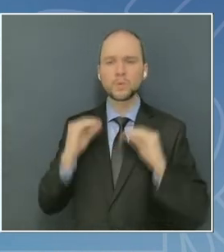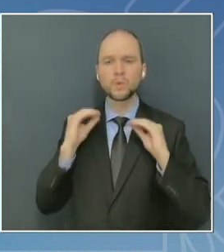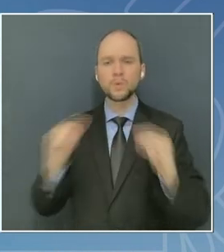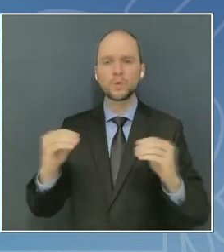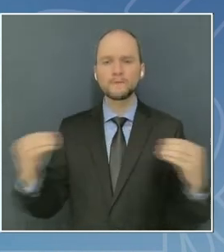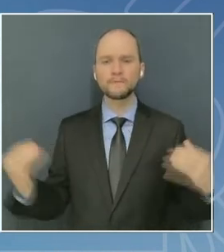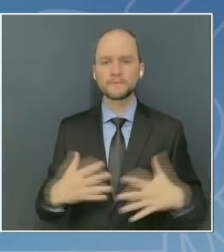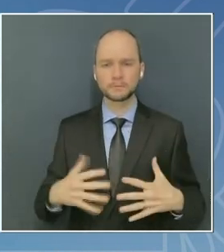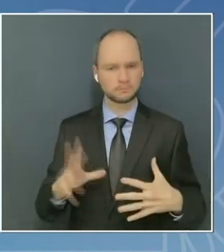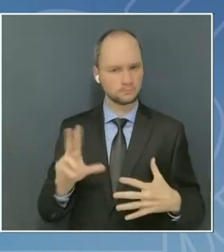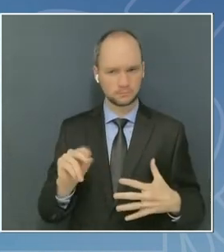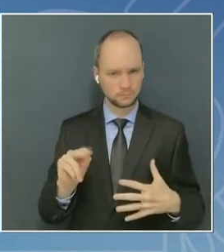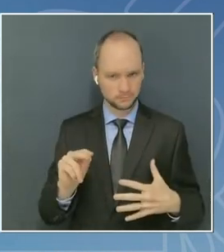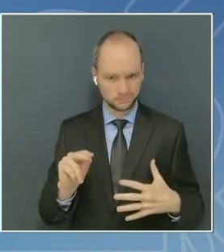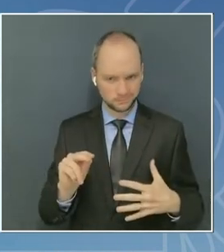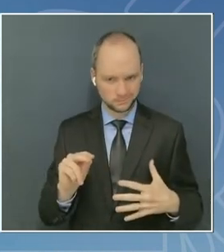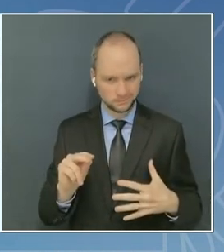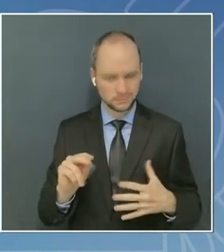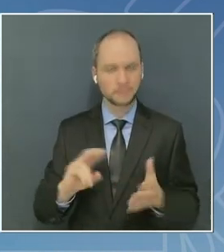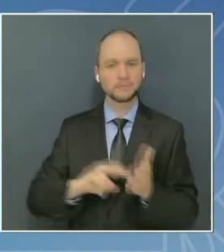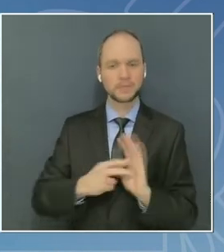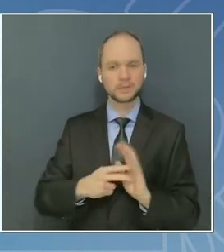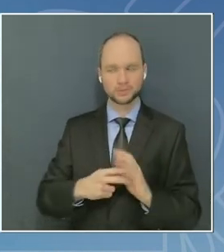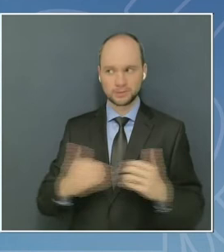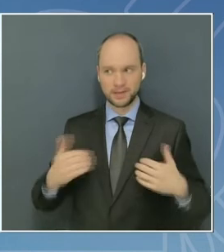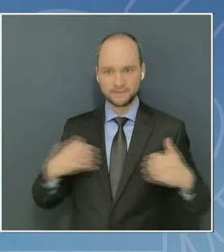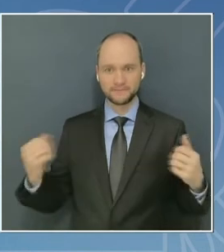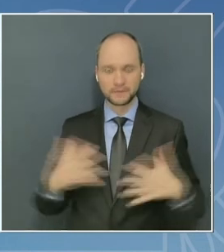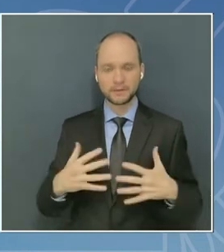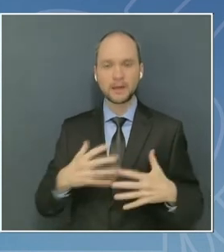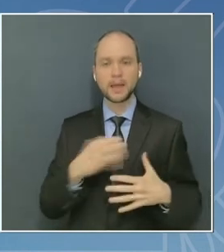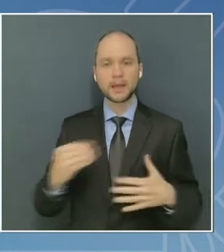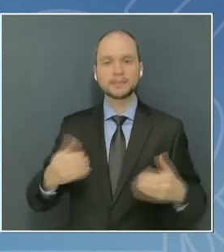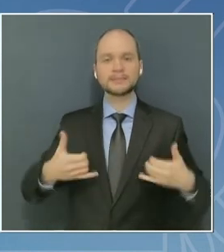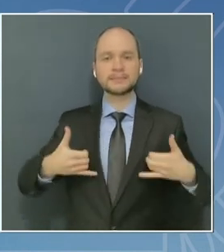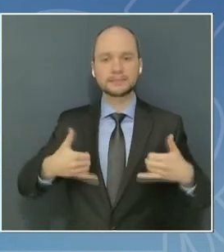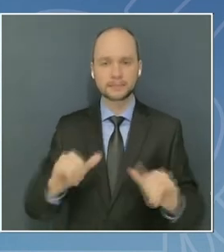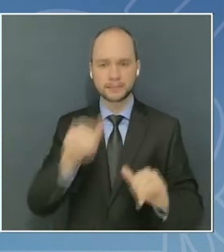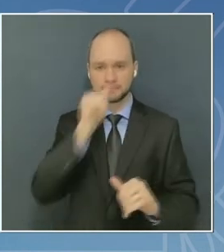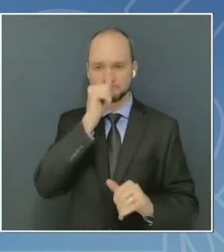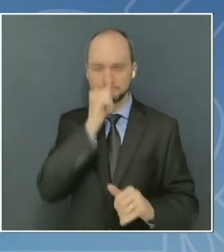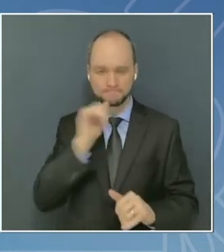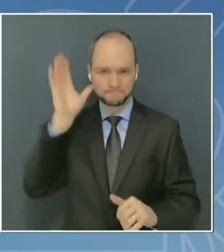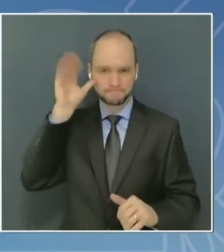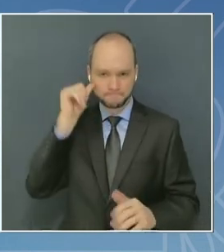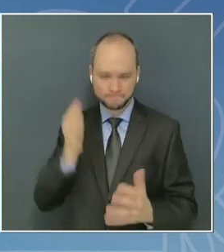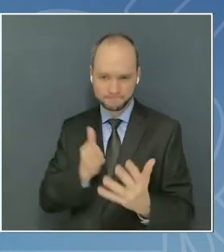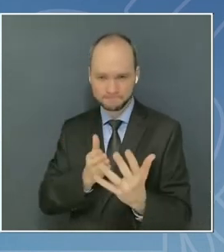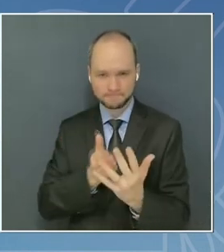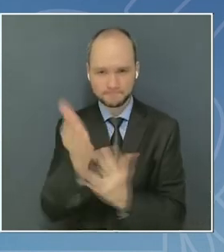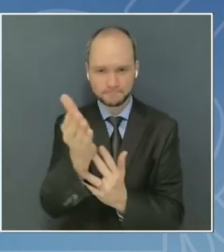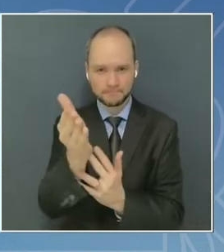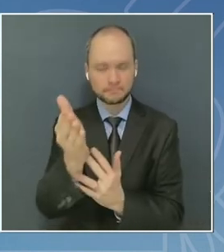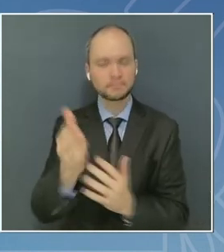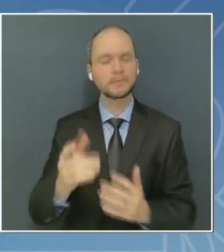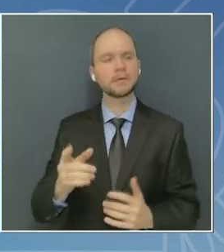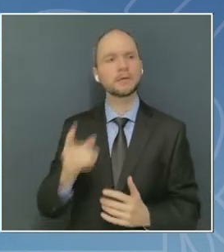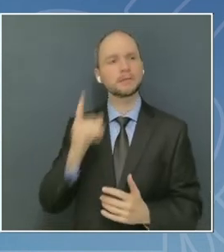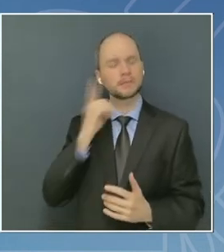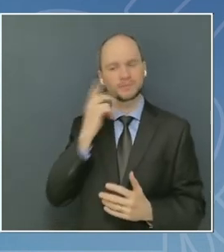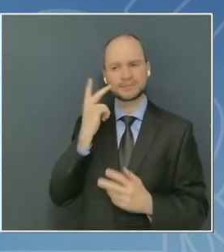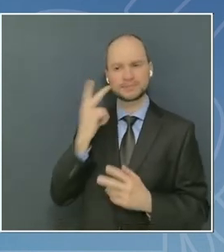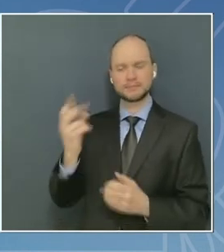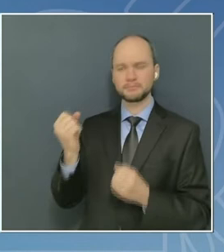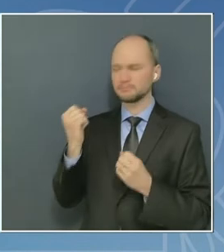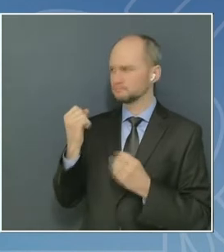and doing it anyways. Now, I think there's a long tradition of people taking their painful living truths and channeling that